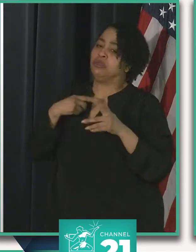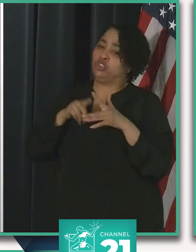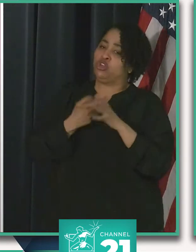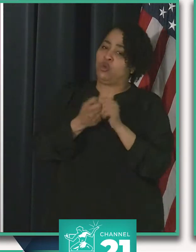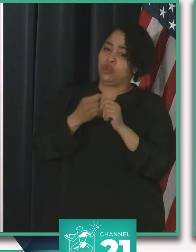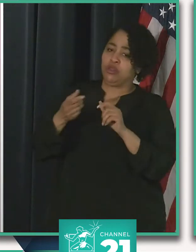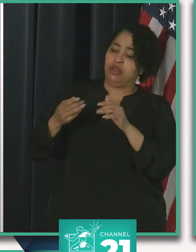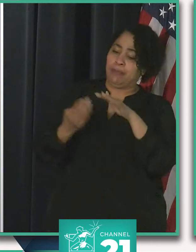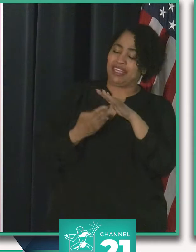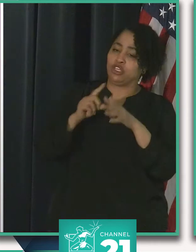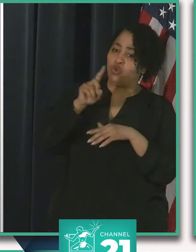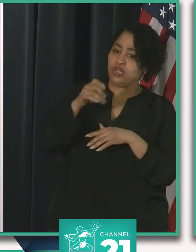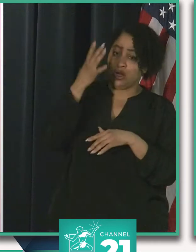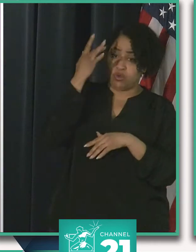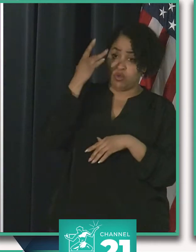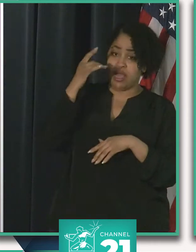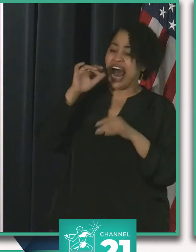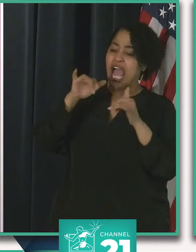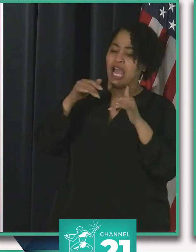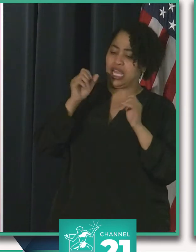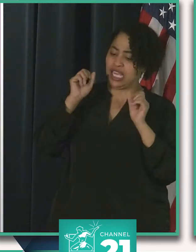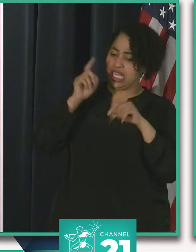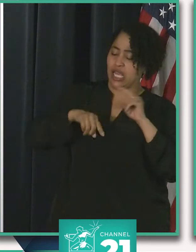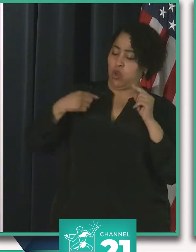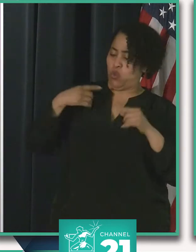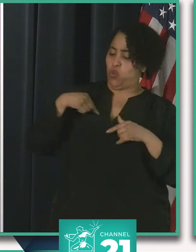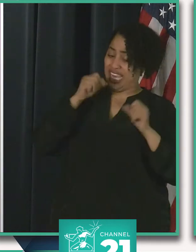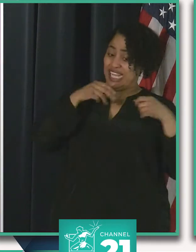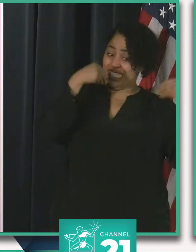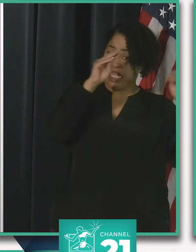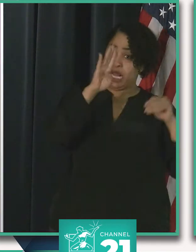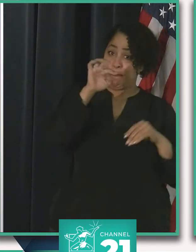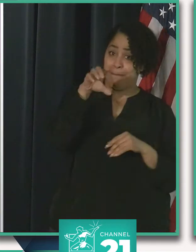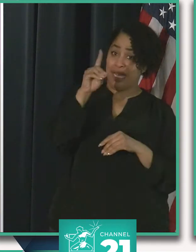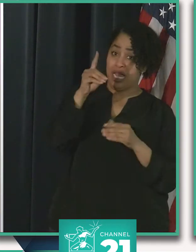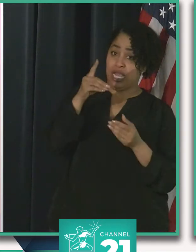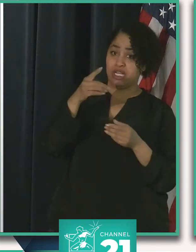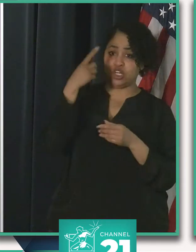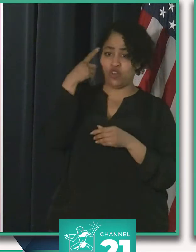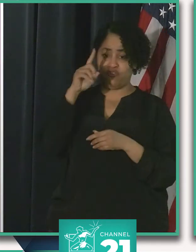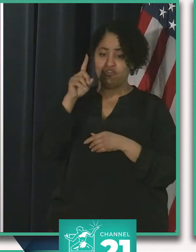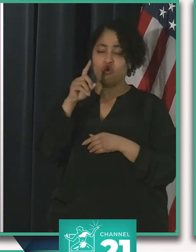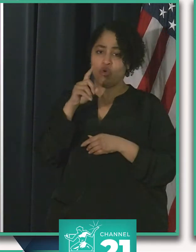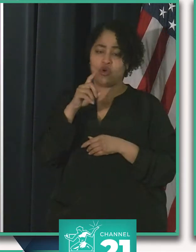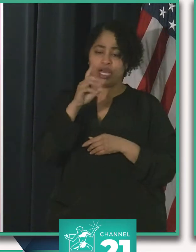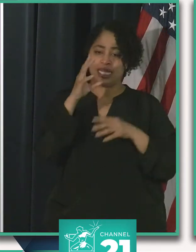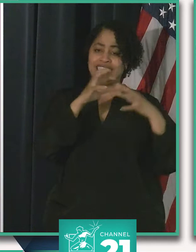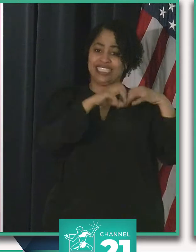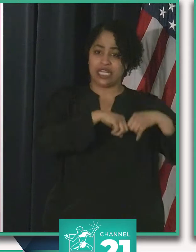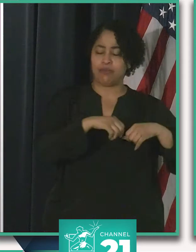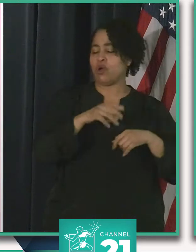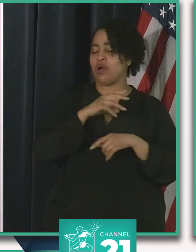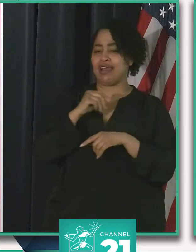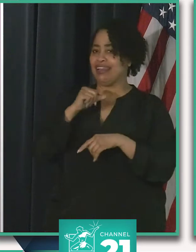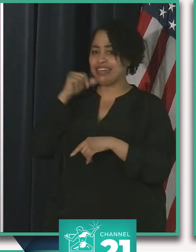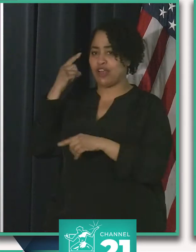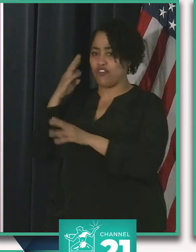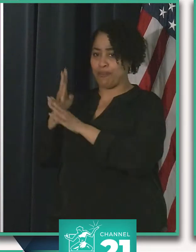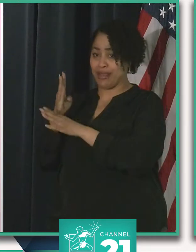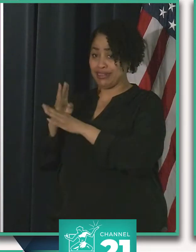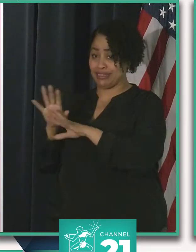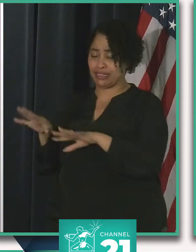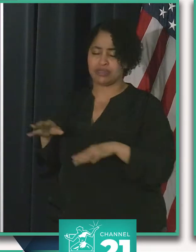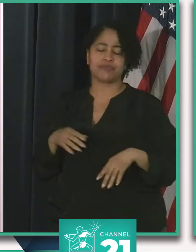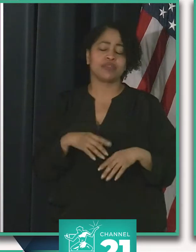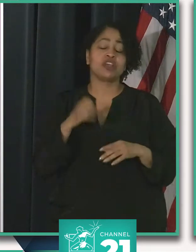The question is, why can you sell bonds for demolition and you can't sell bonds to operate buses? And so the bonding law in this state,